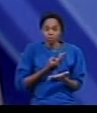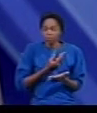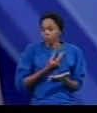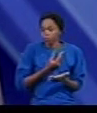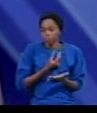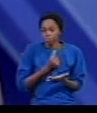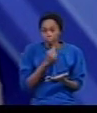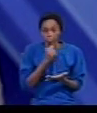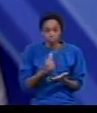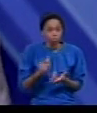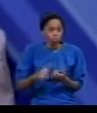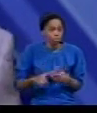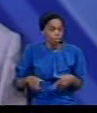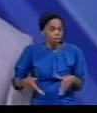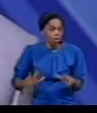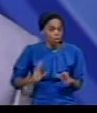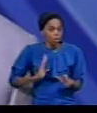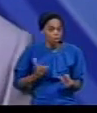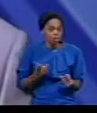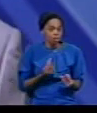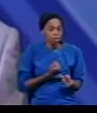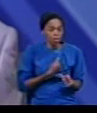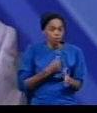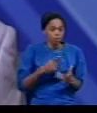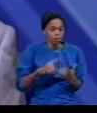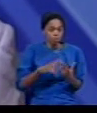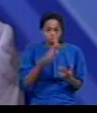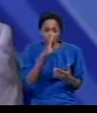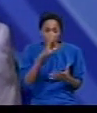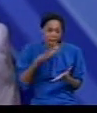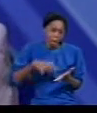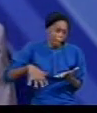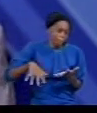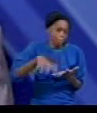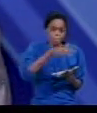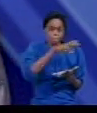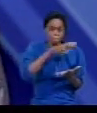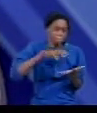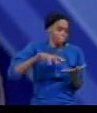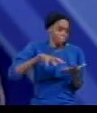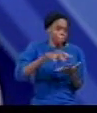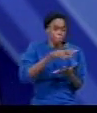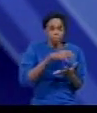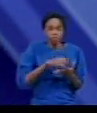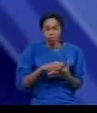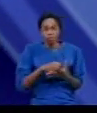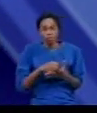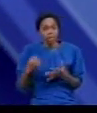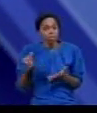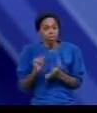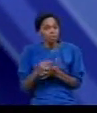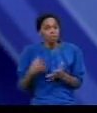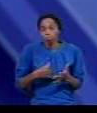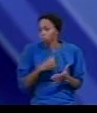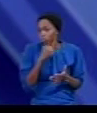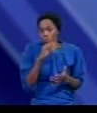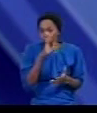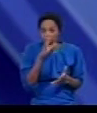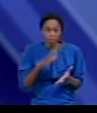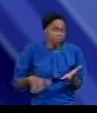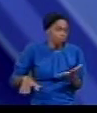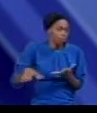ourselves to be beclouded by incoherent men and women,